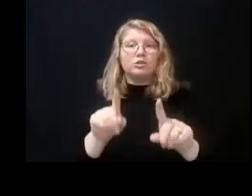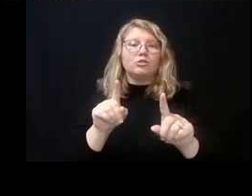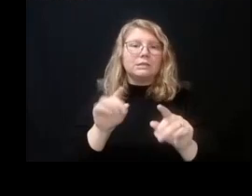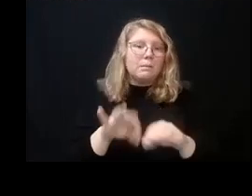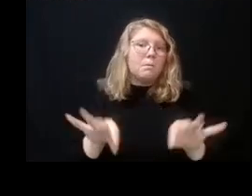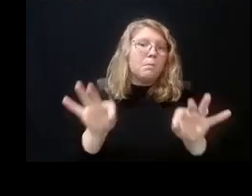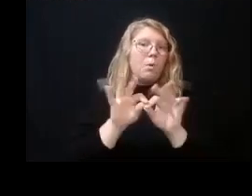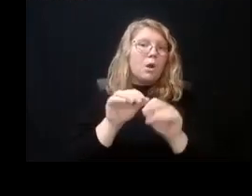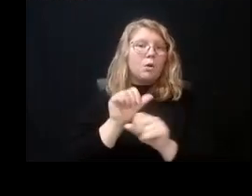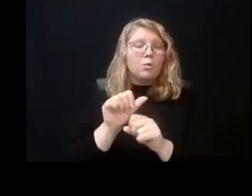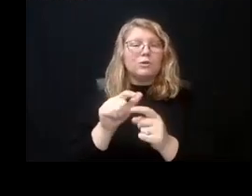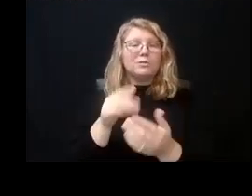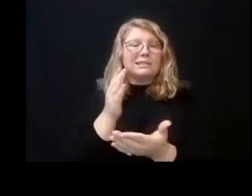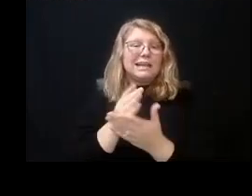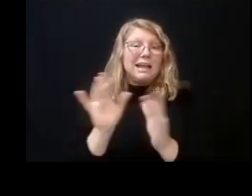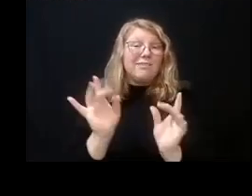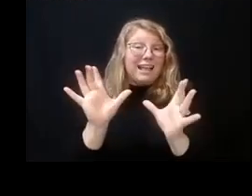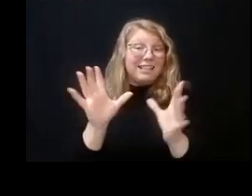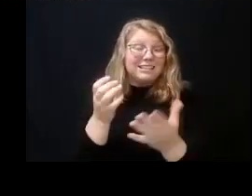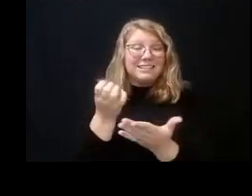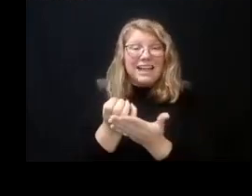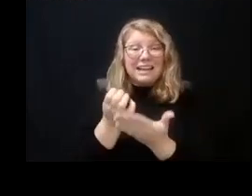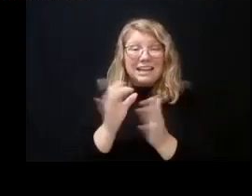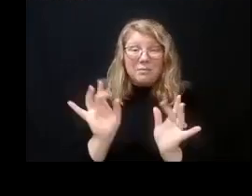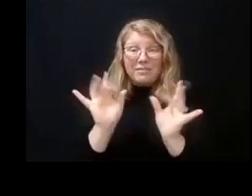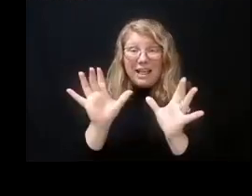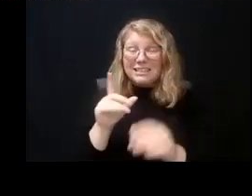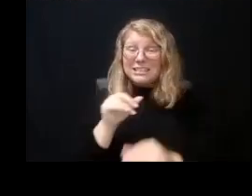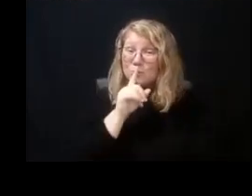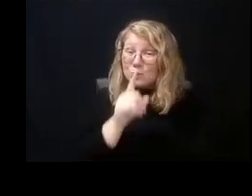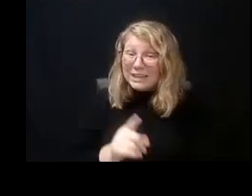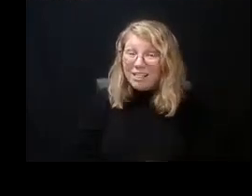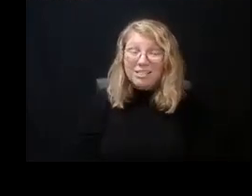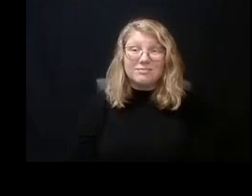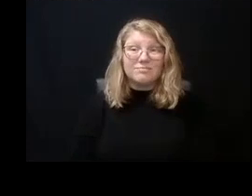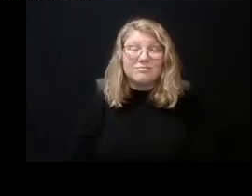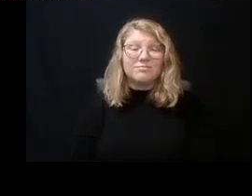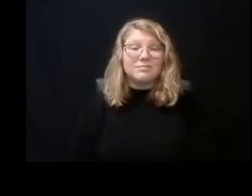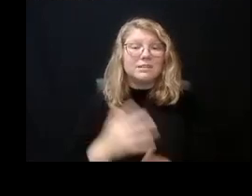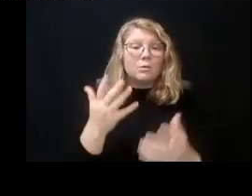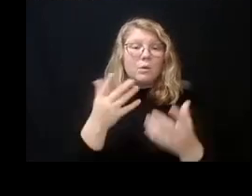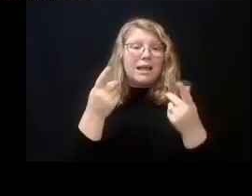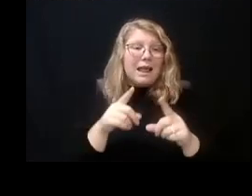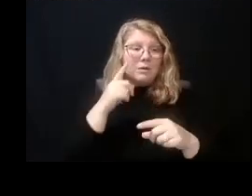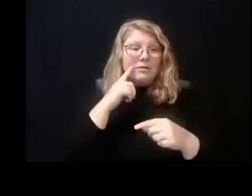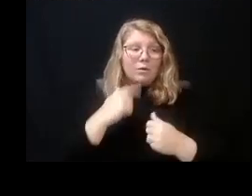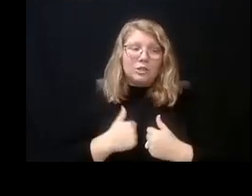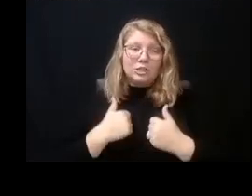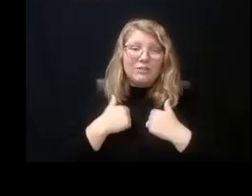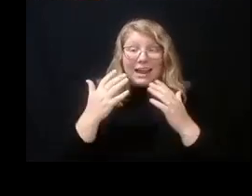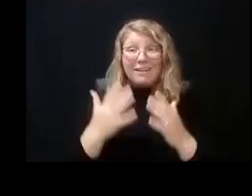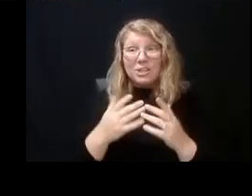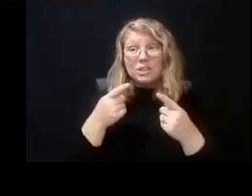And that economic violence is real. Economic violence is part of what happens to survivors when they're stuck in low-wage